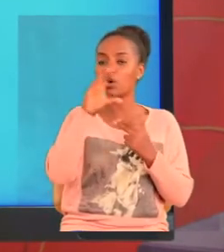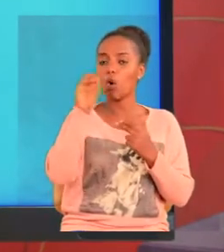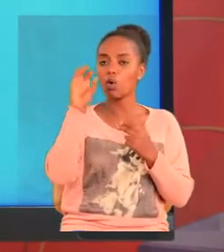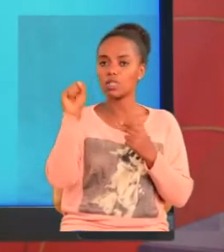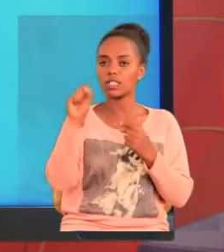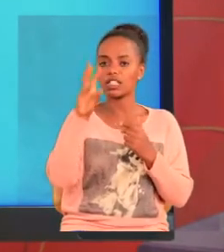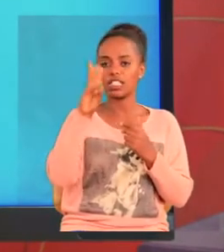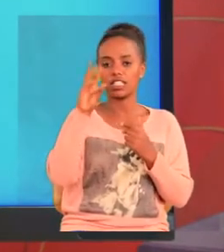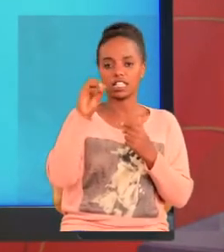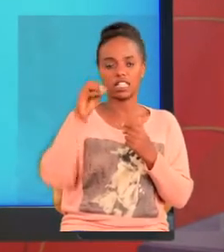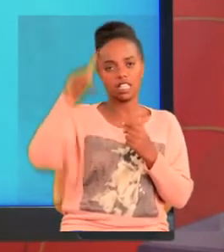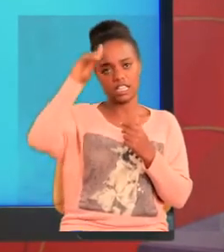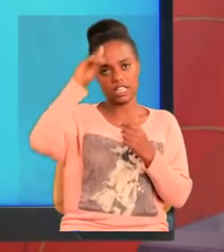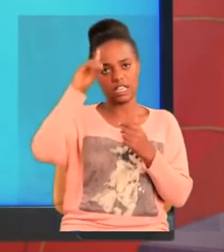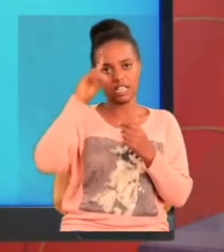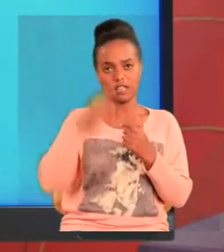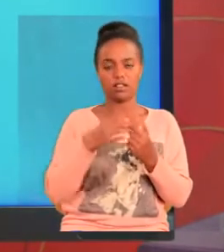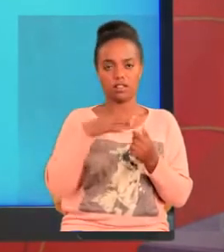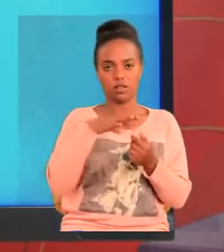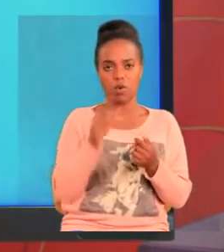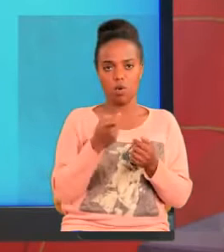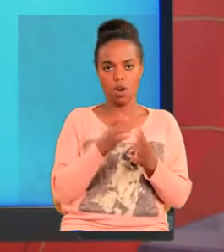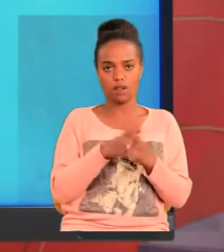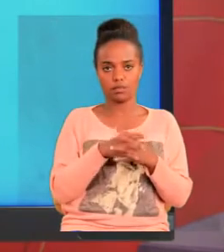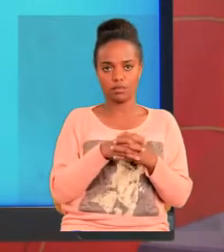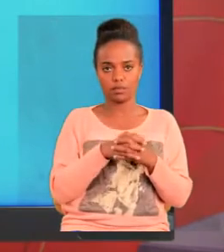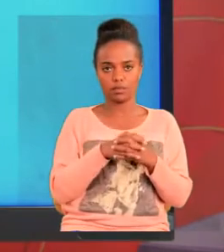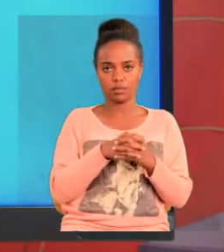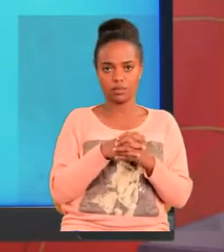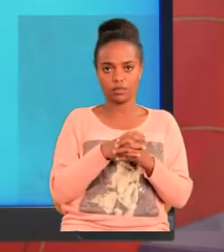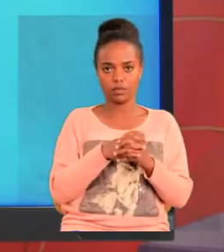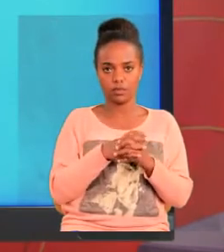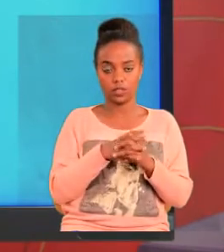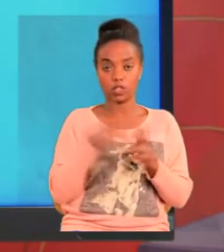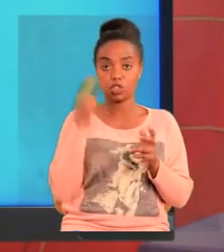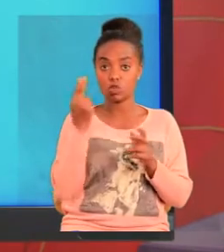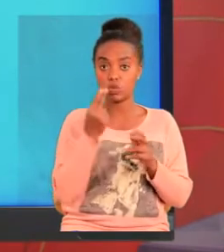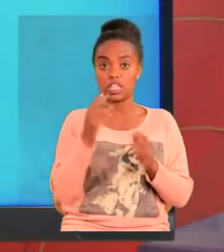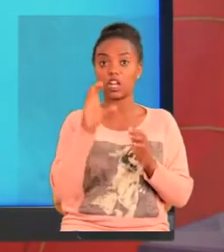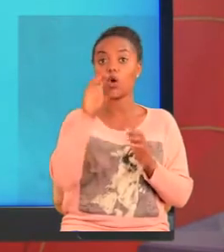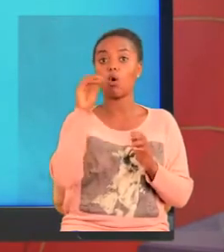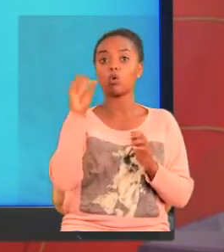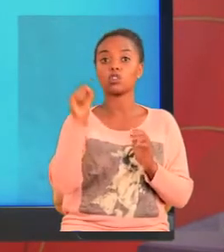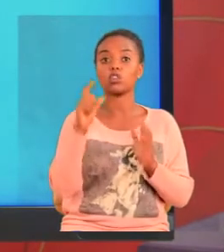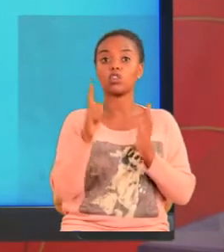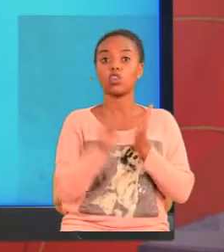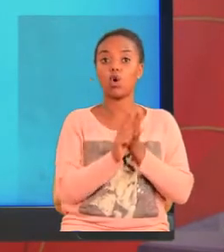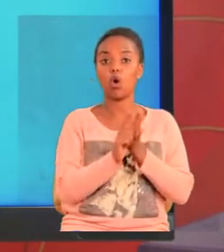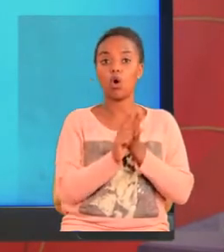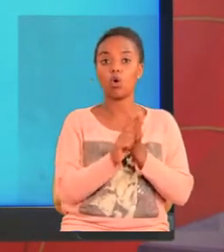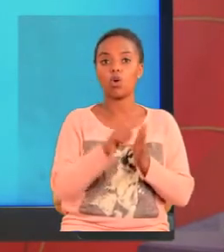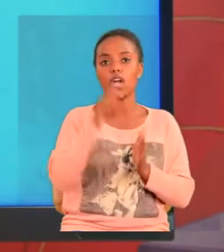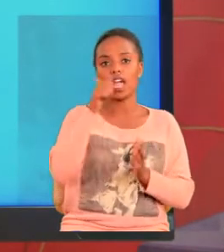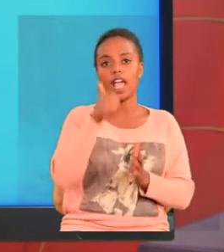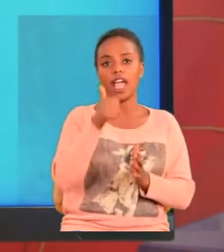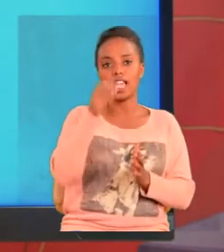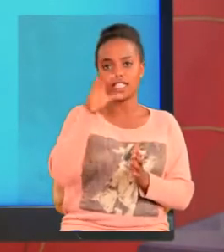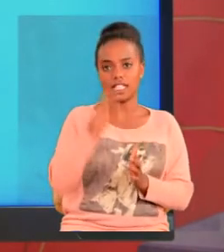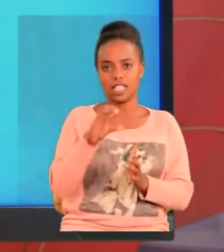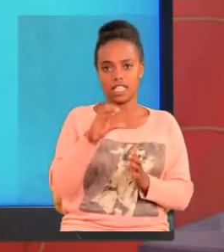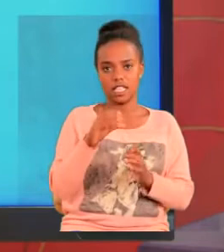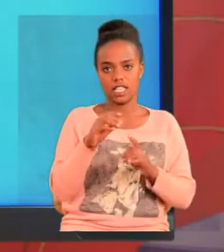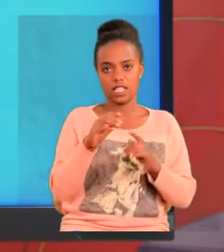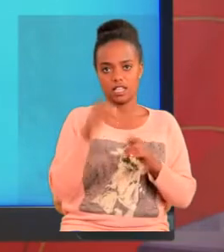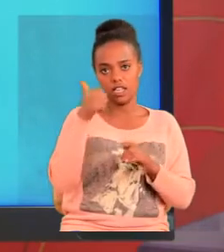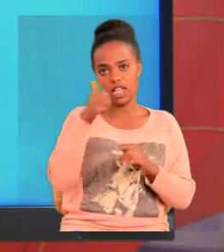degree. So you'll have this one using cosine law. AC, side AC